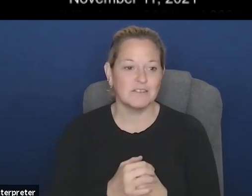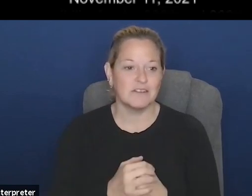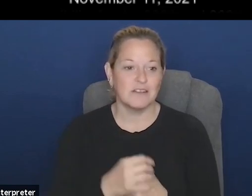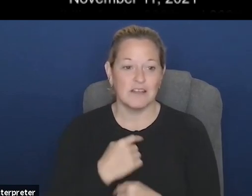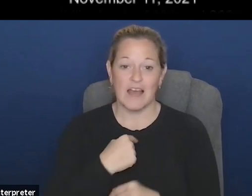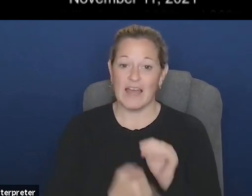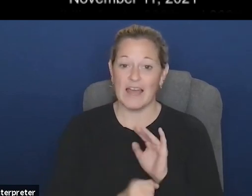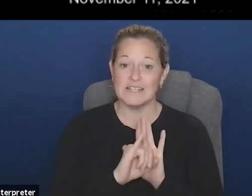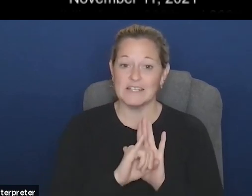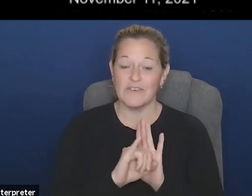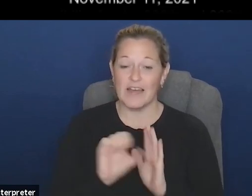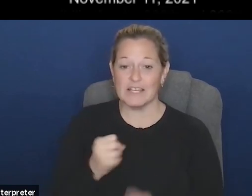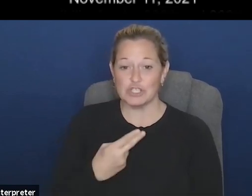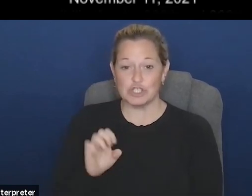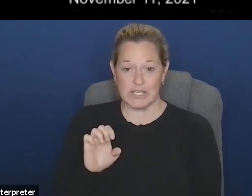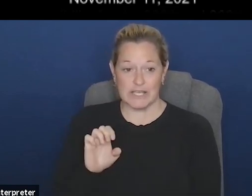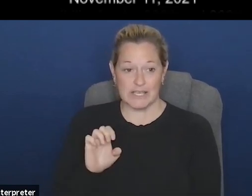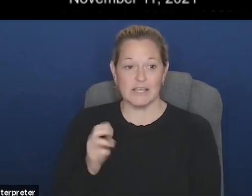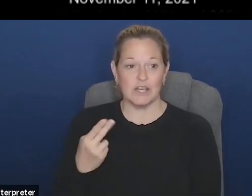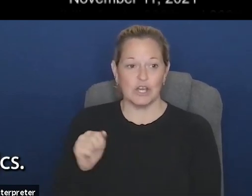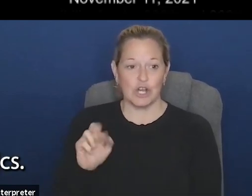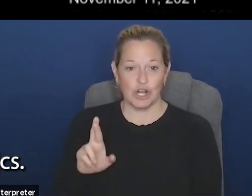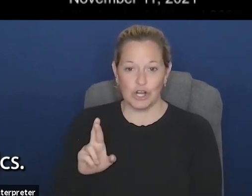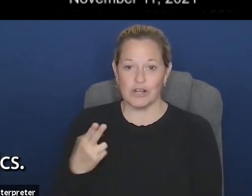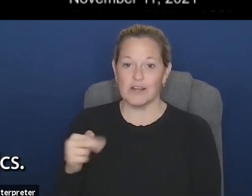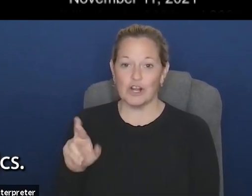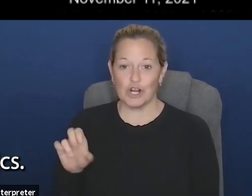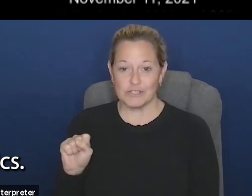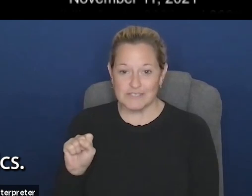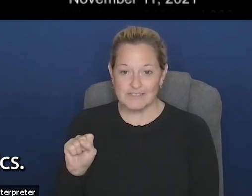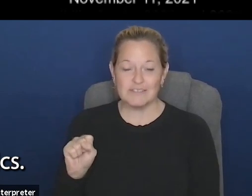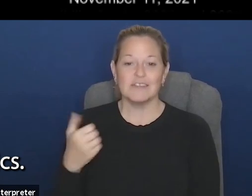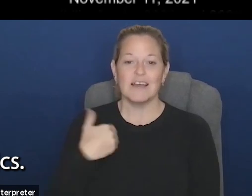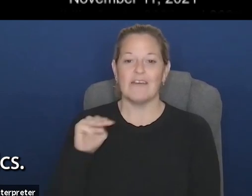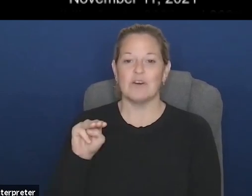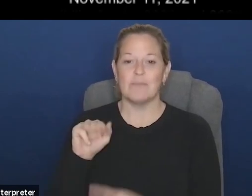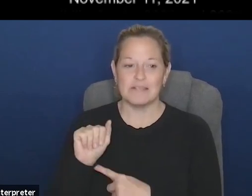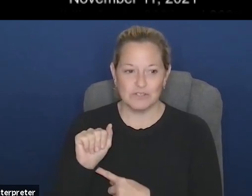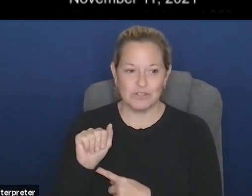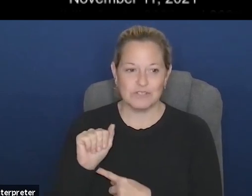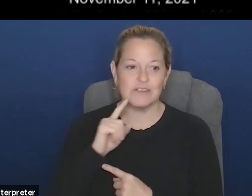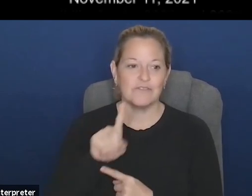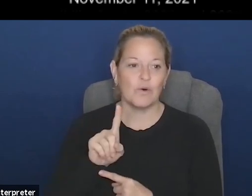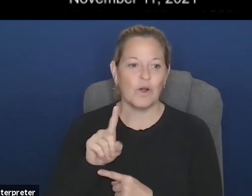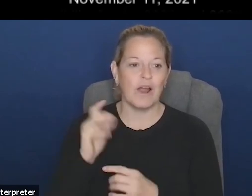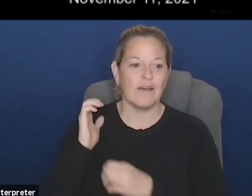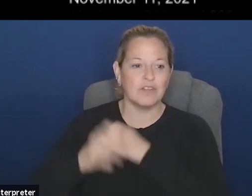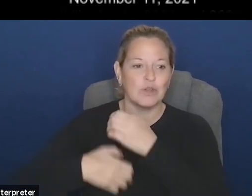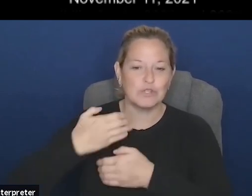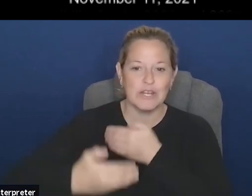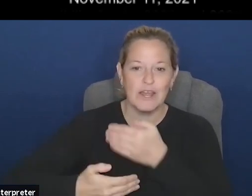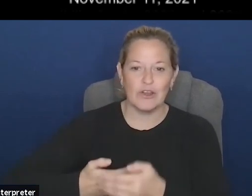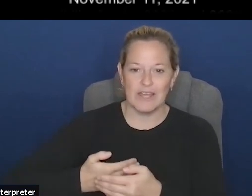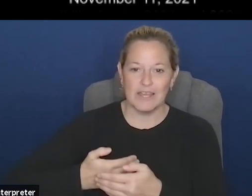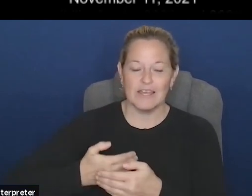with she, her, and hers pronouns. I have a master's in evolutionary genetics. I practice as a